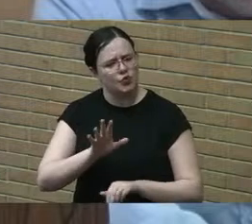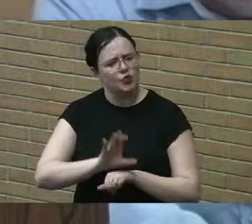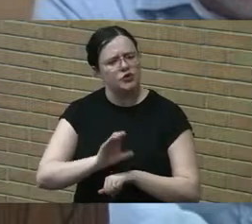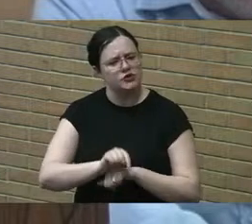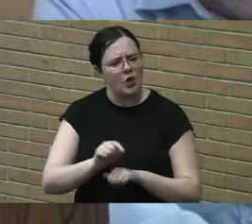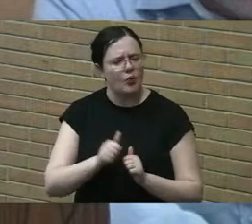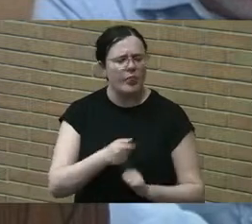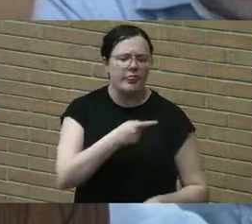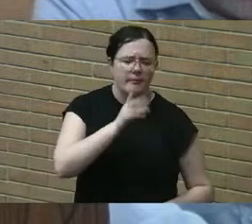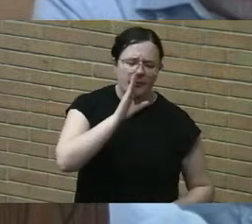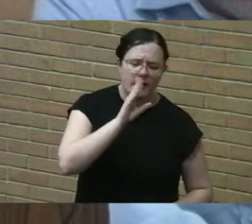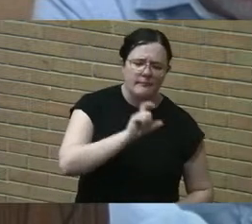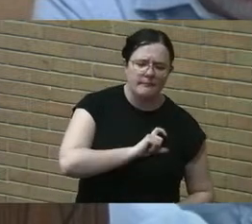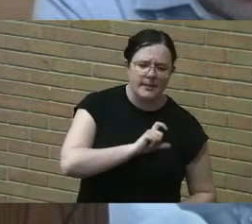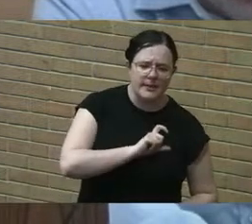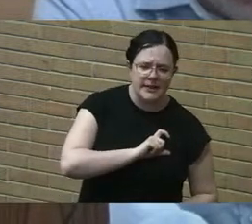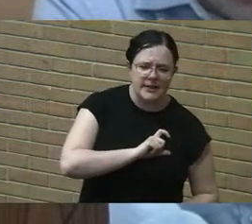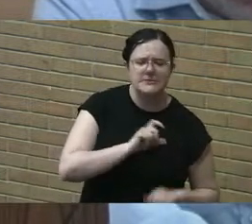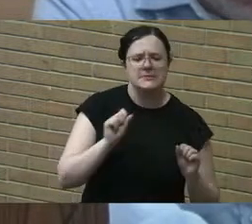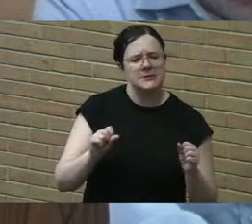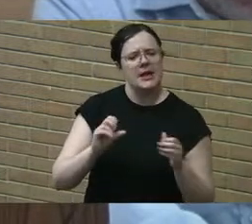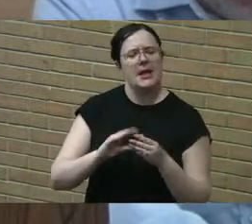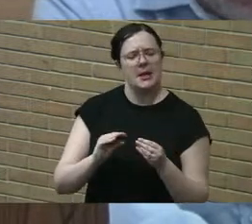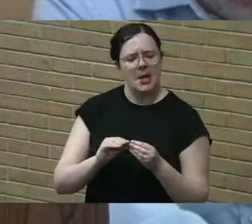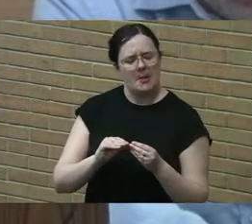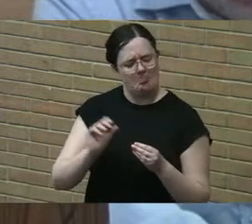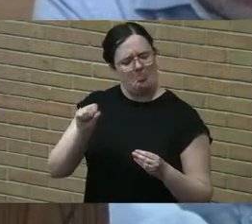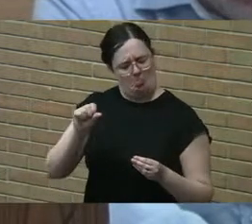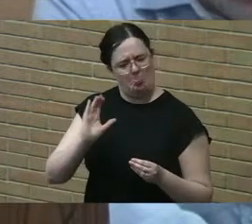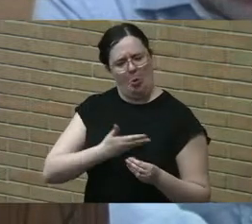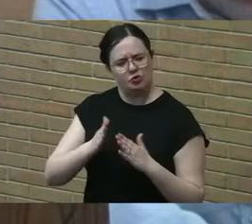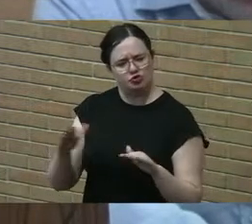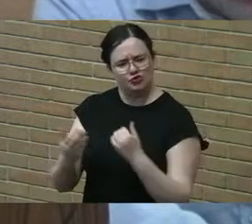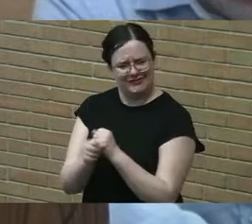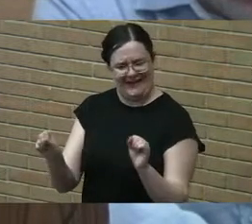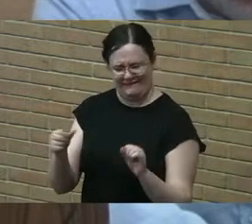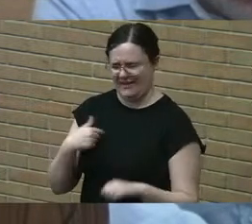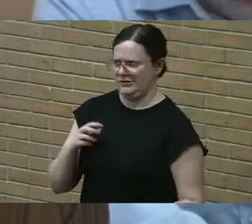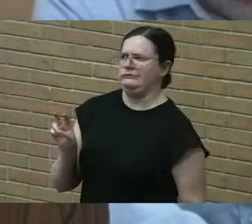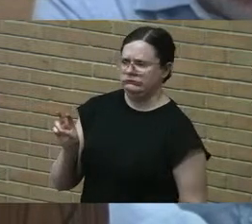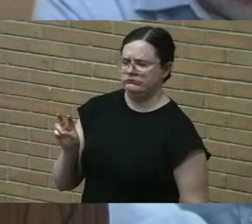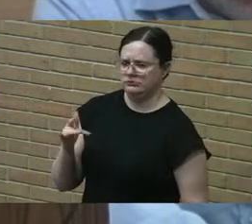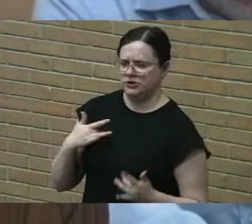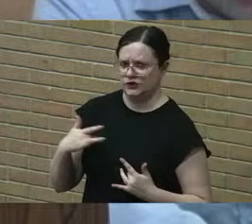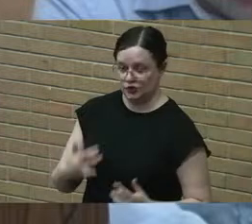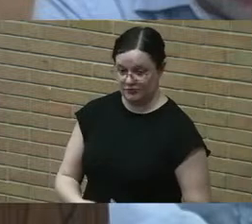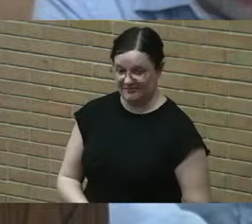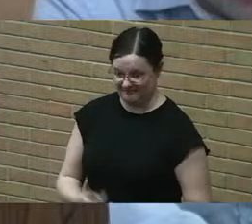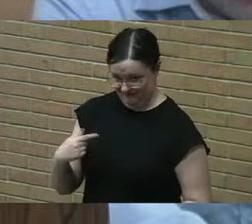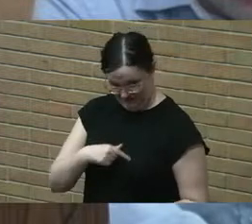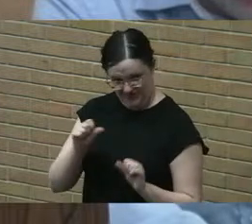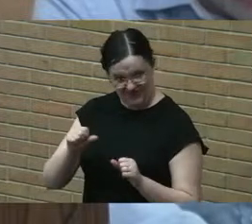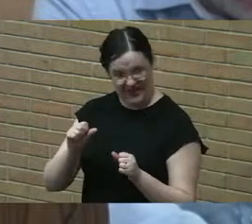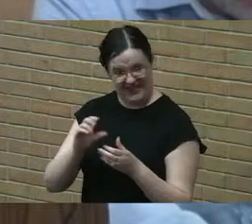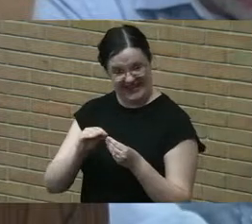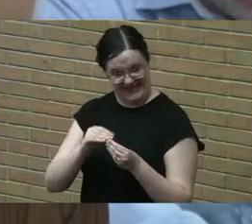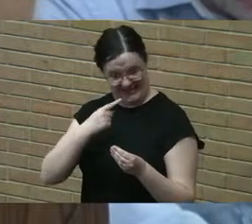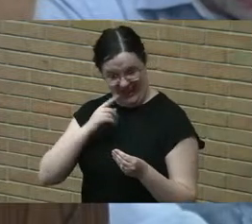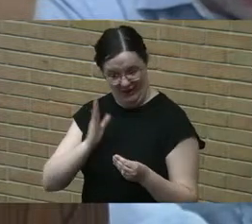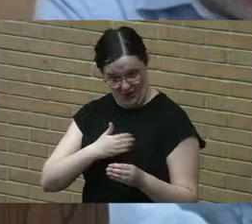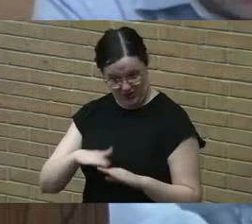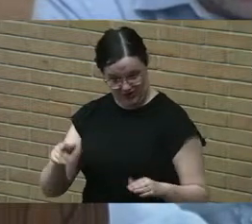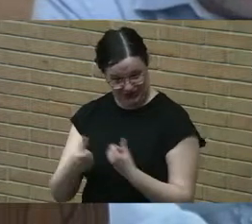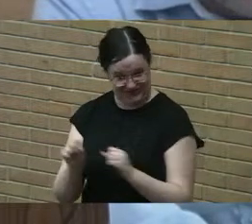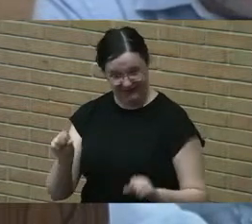Brighton police, you can assert that our children are safe. I don't think any of us can say that. I don't think that